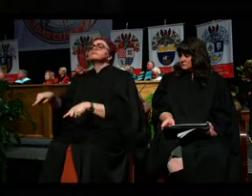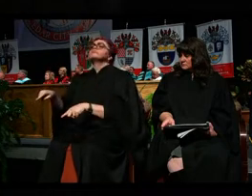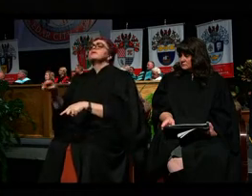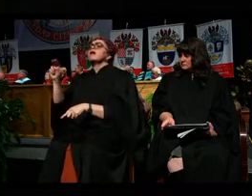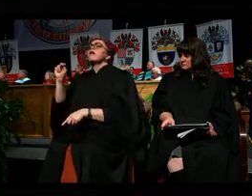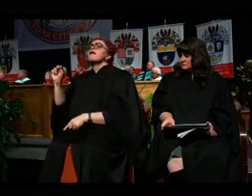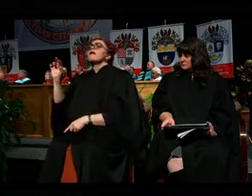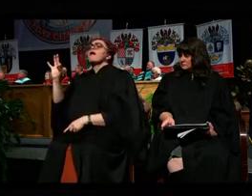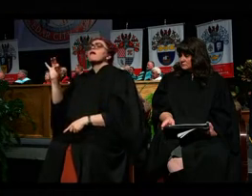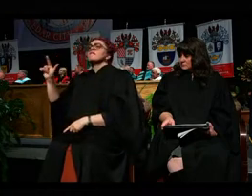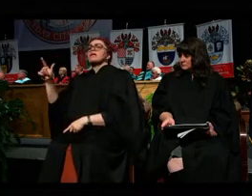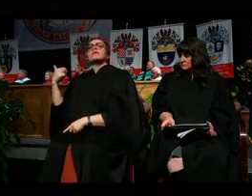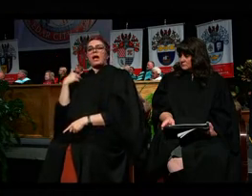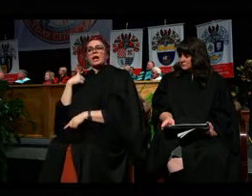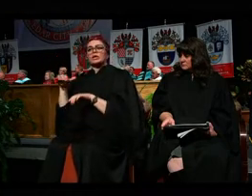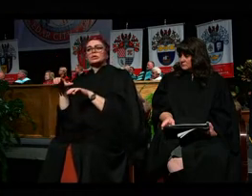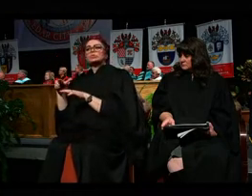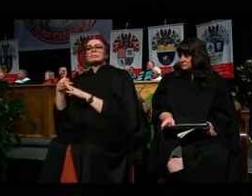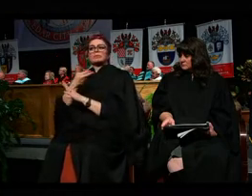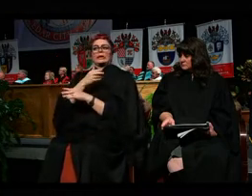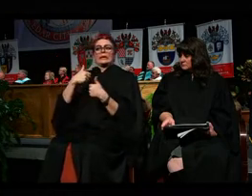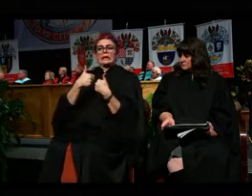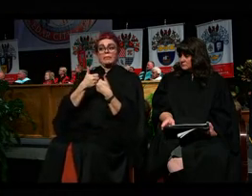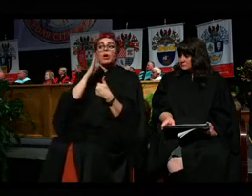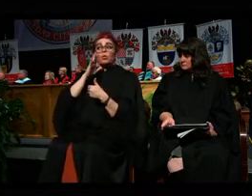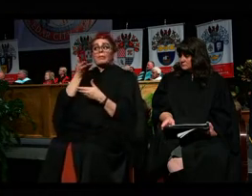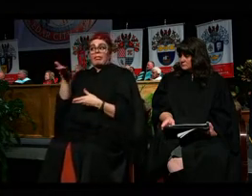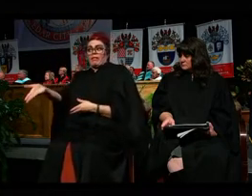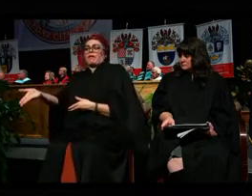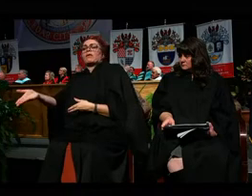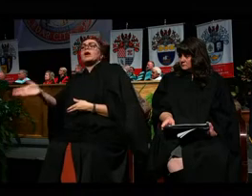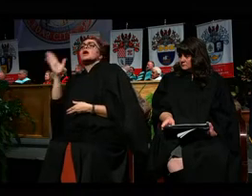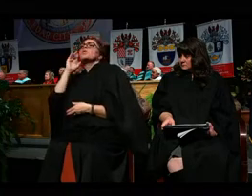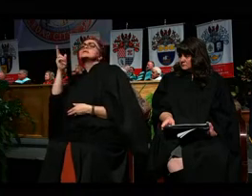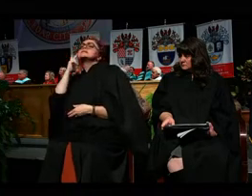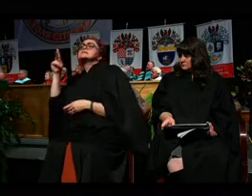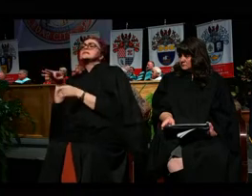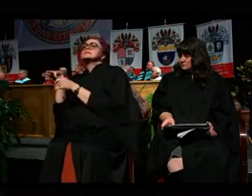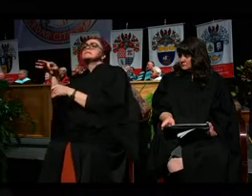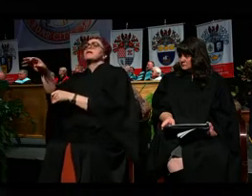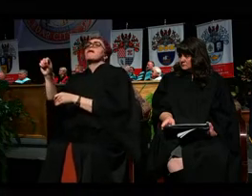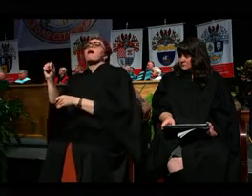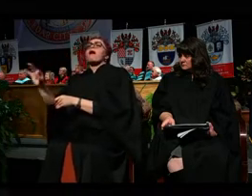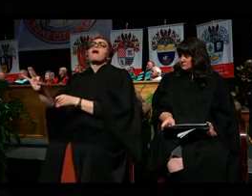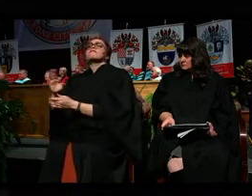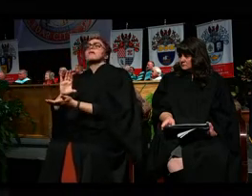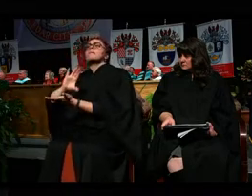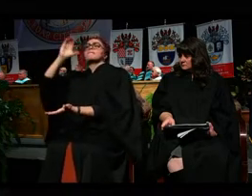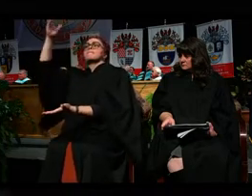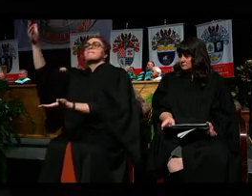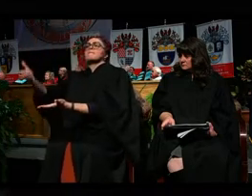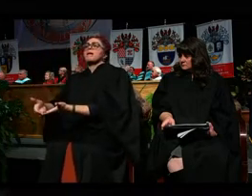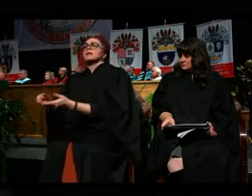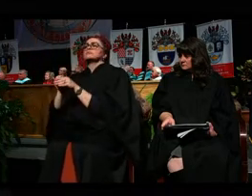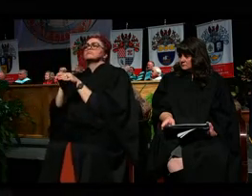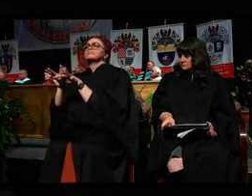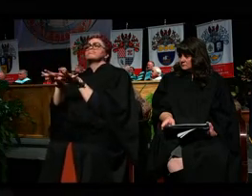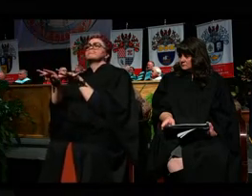night for the game. I do pregame. And I'll see the spirit of abundance that sifted through the entire